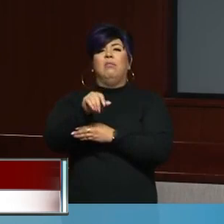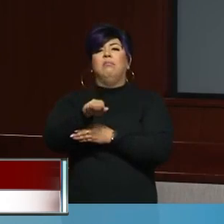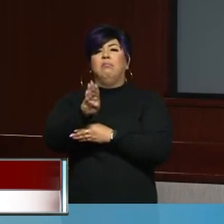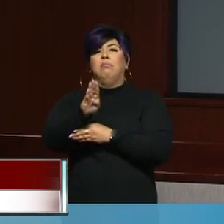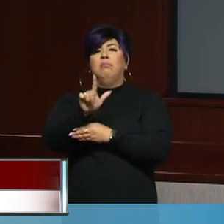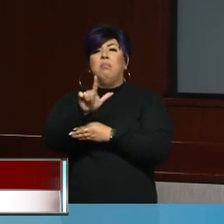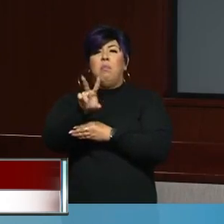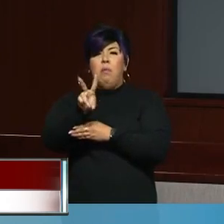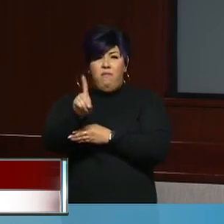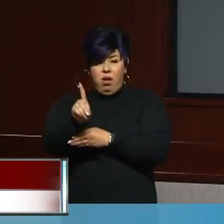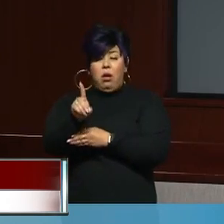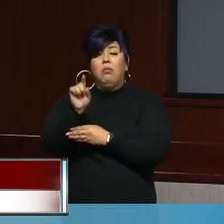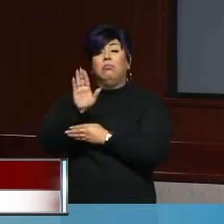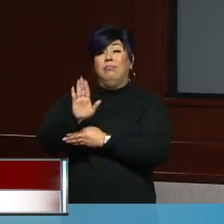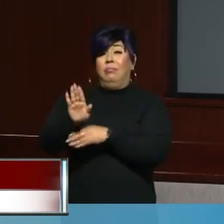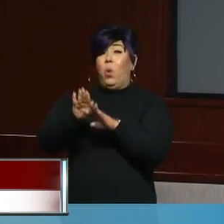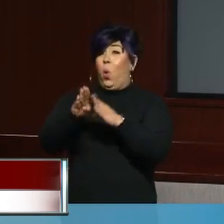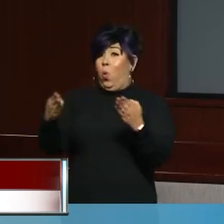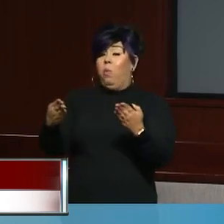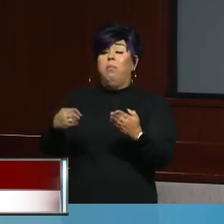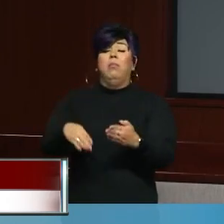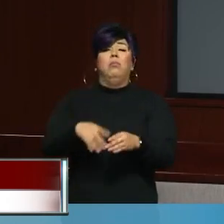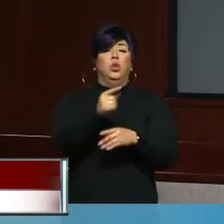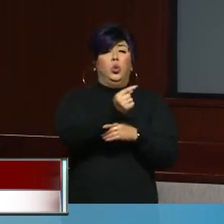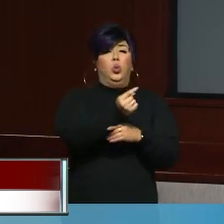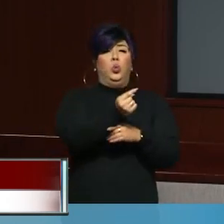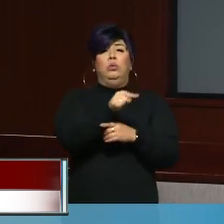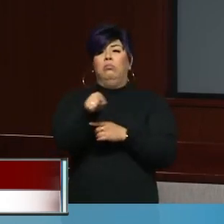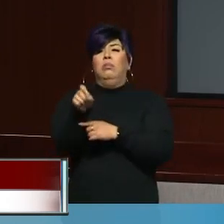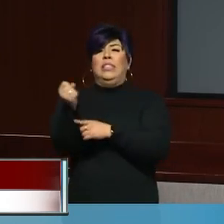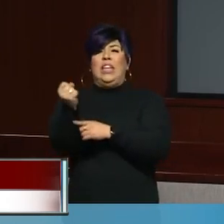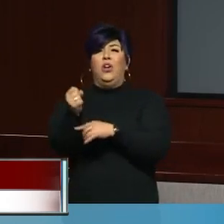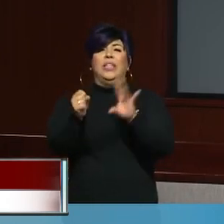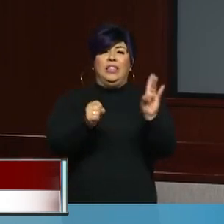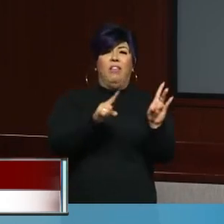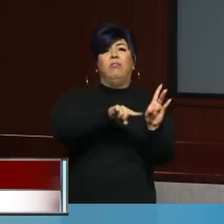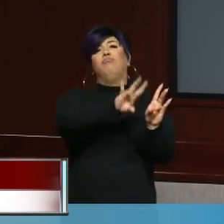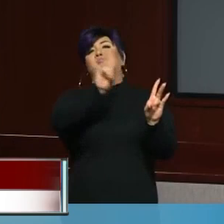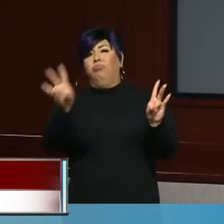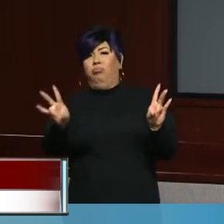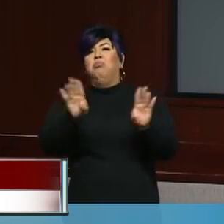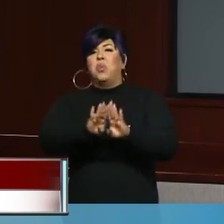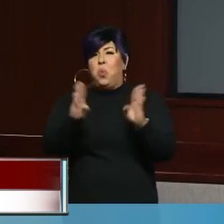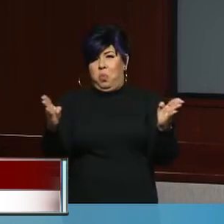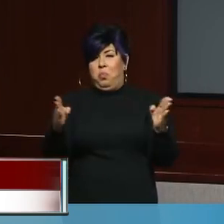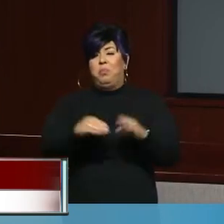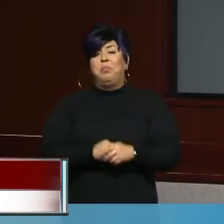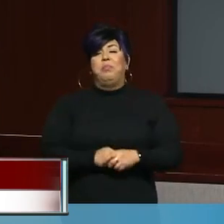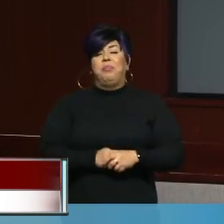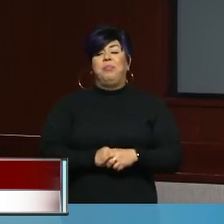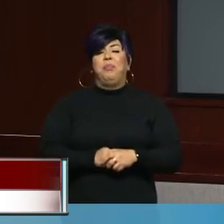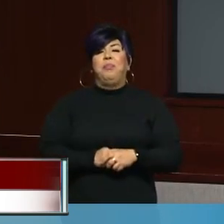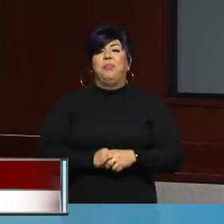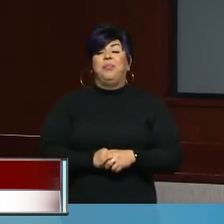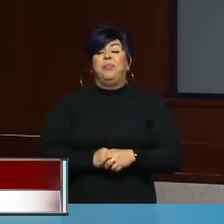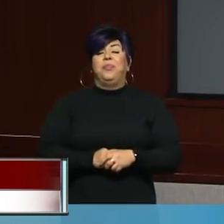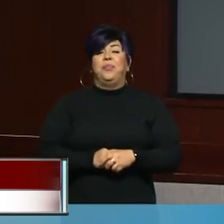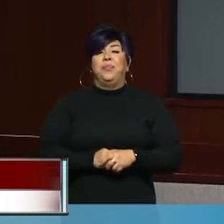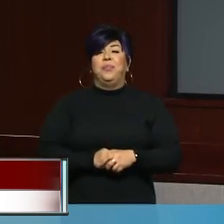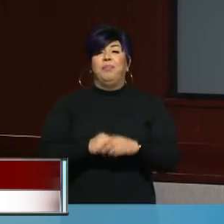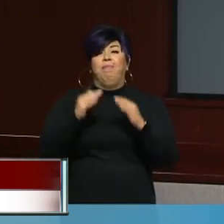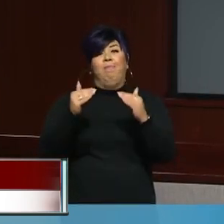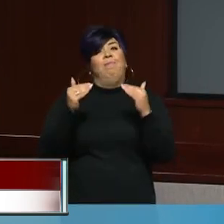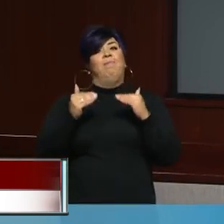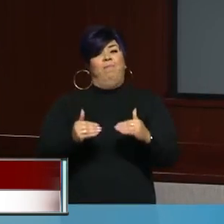And their hours of operation are Tuesday through Saturday, 7 a.m. to 7 p.m. We also have